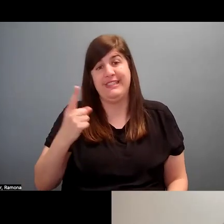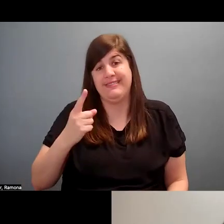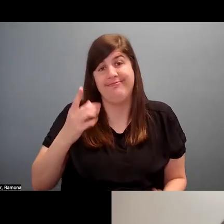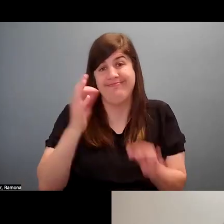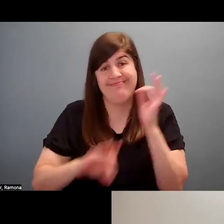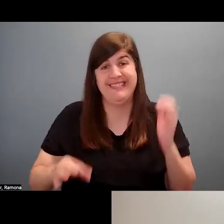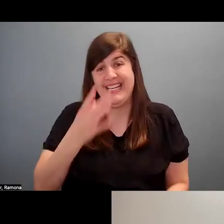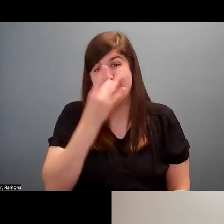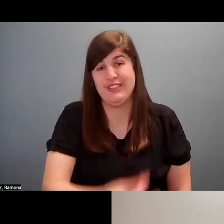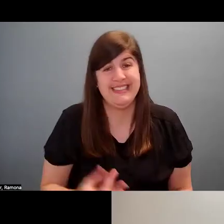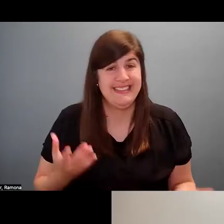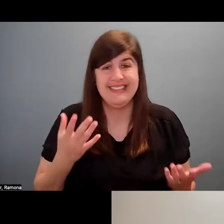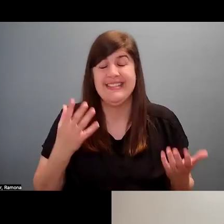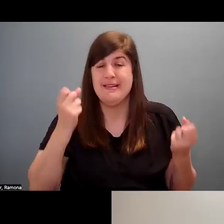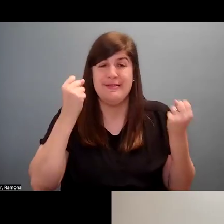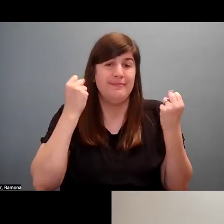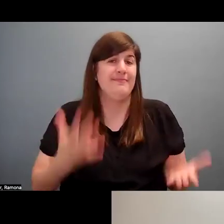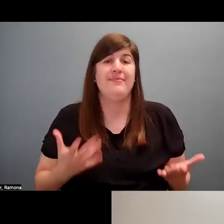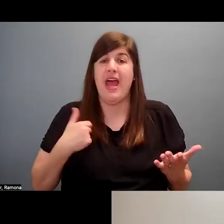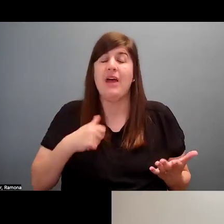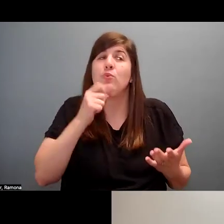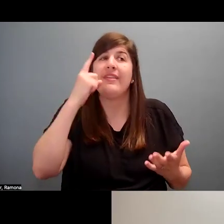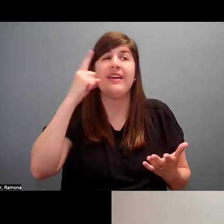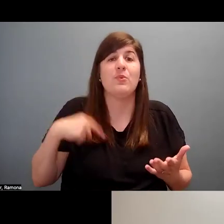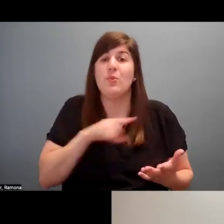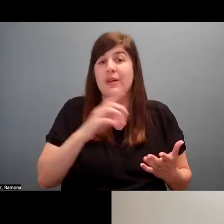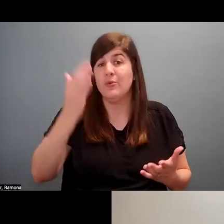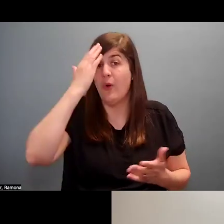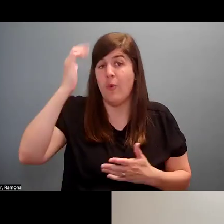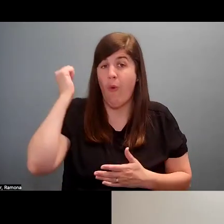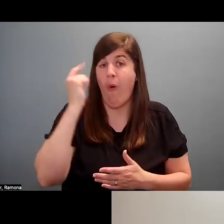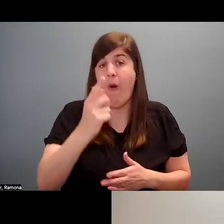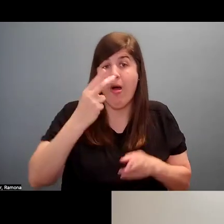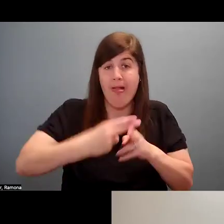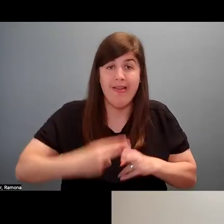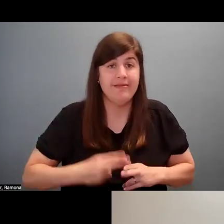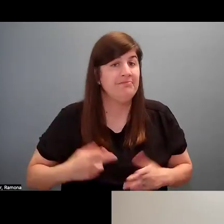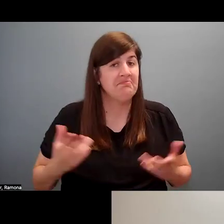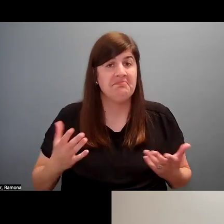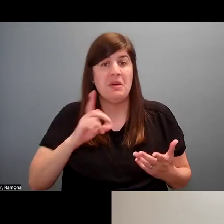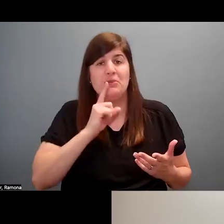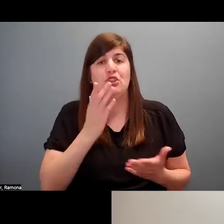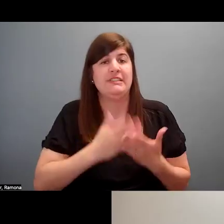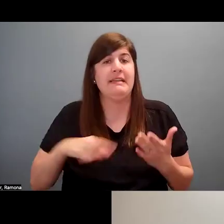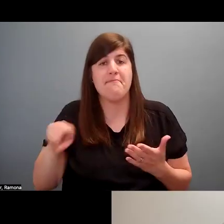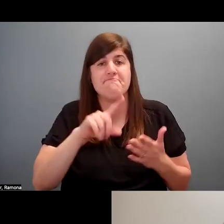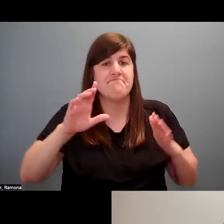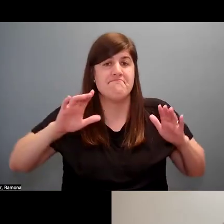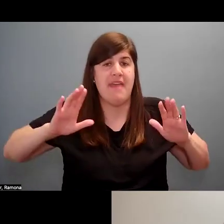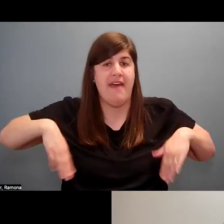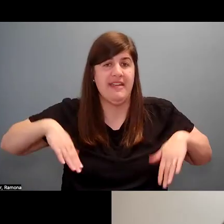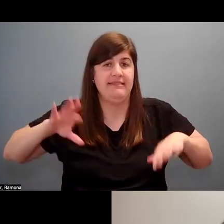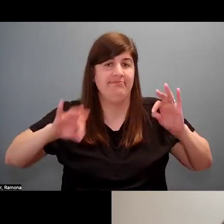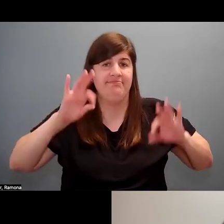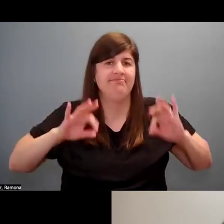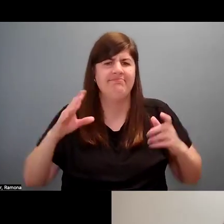mhm. lots of them. And I don't think we know all of them yet. There must be some out there to discover still. Oh, for sure. In the